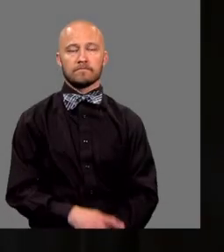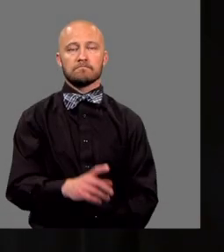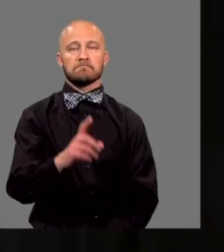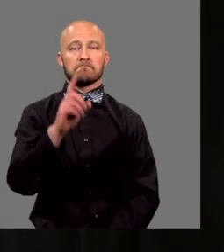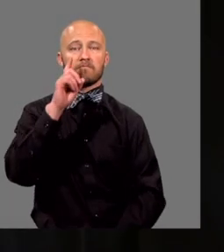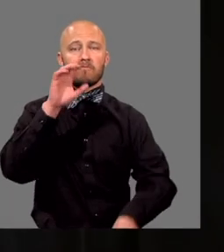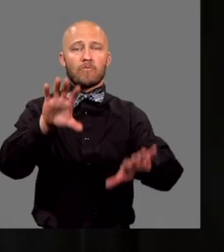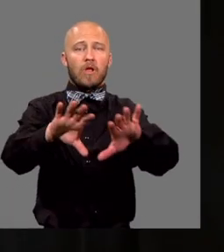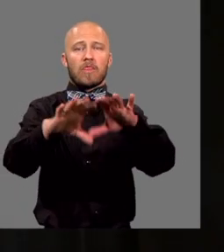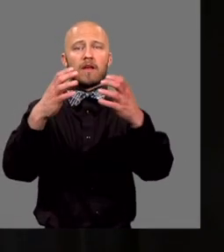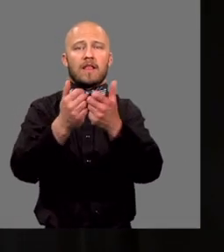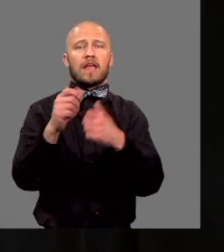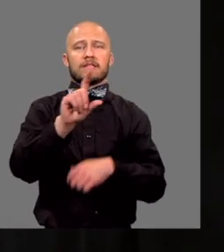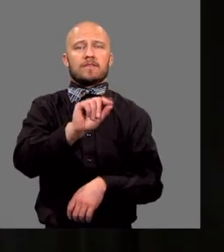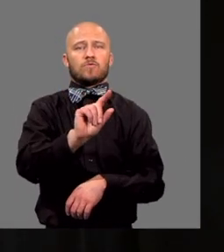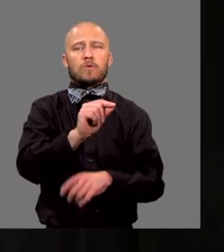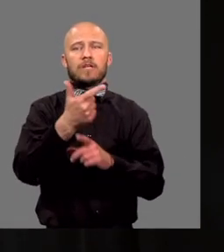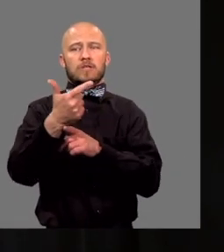To the class of